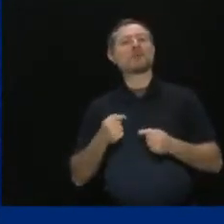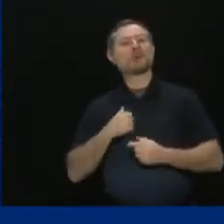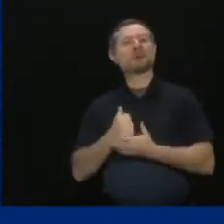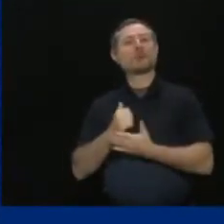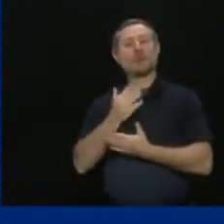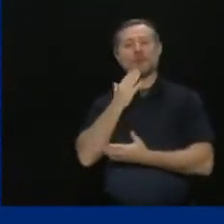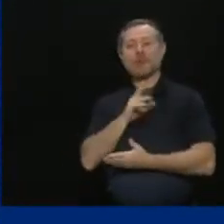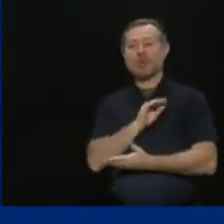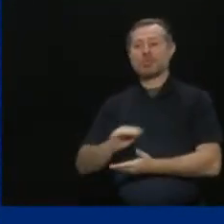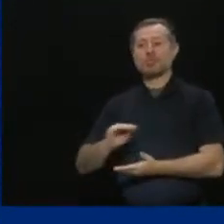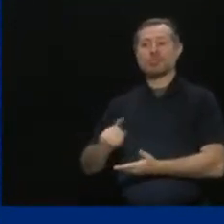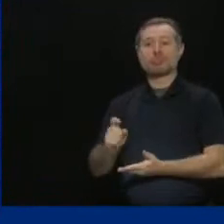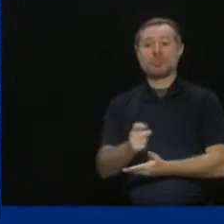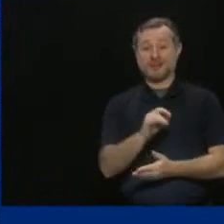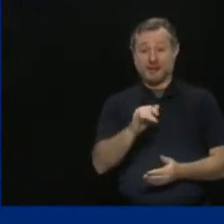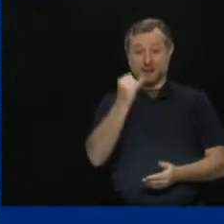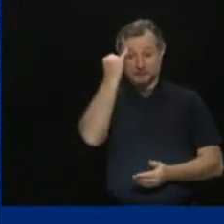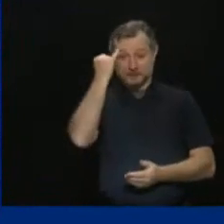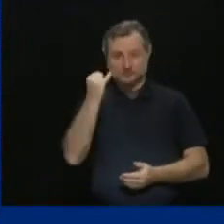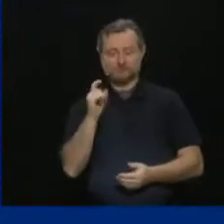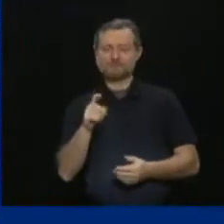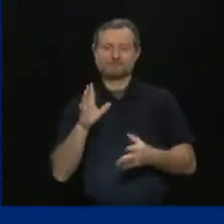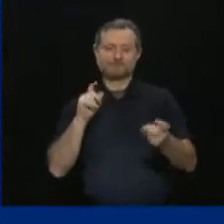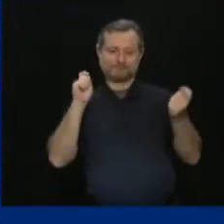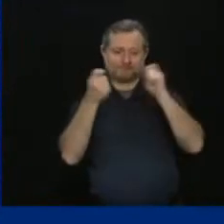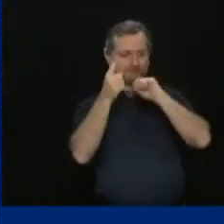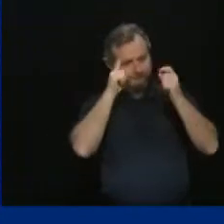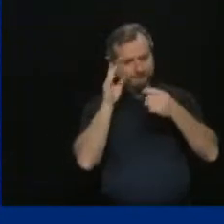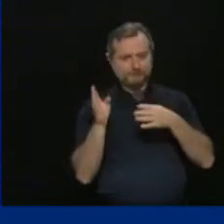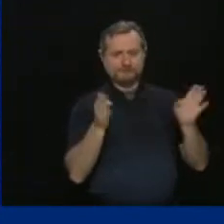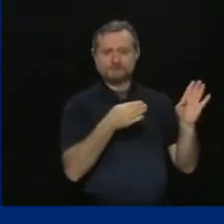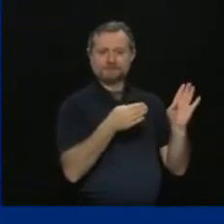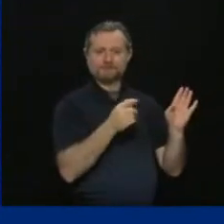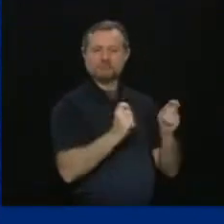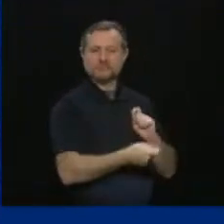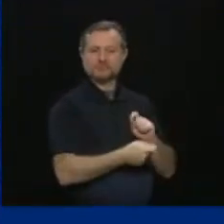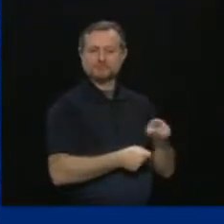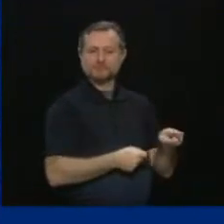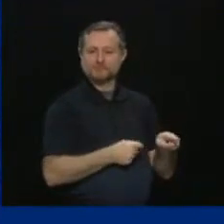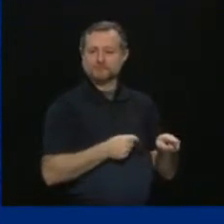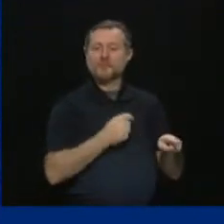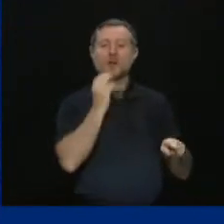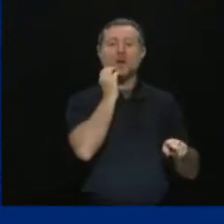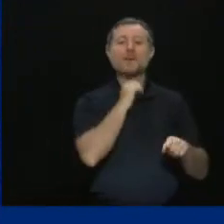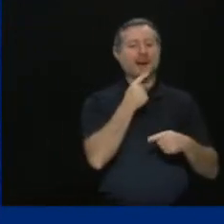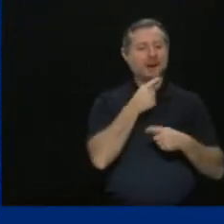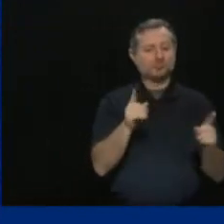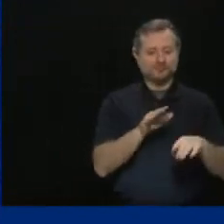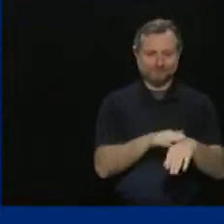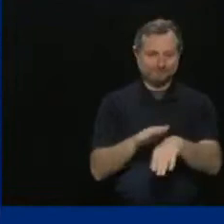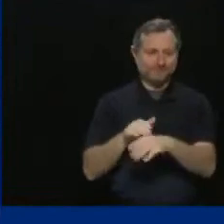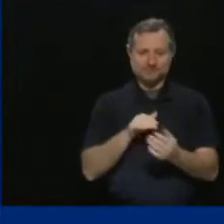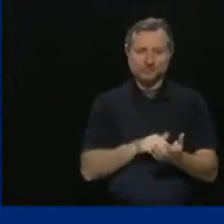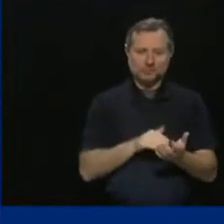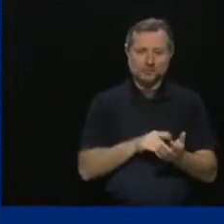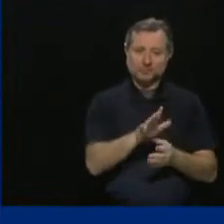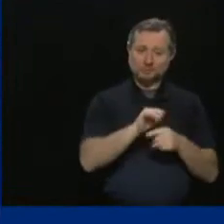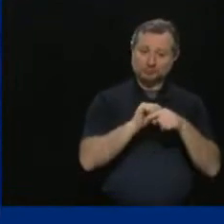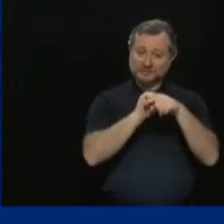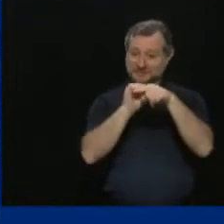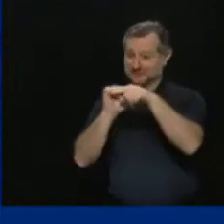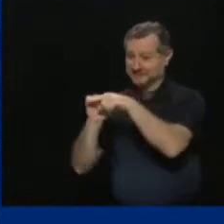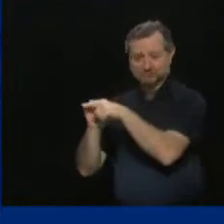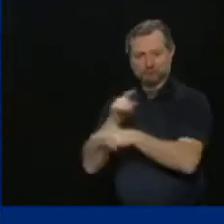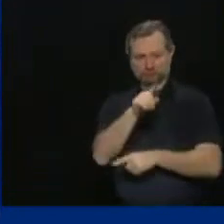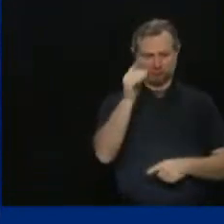down. And I said this to countless doctors. Tell me, with all your training and what you know you are hardwired